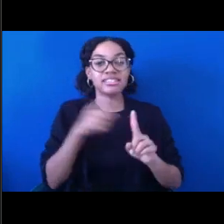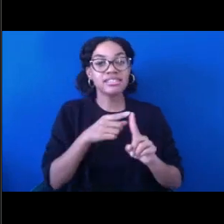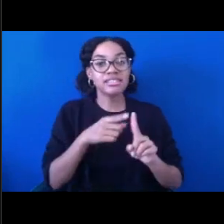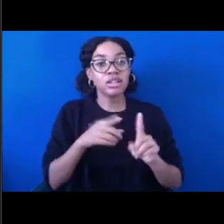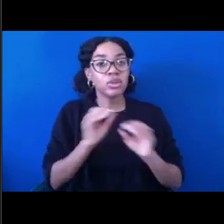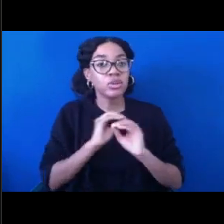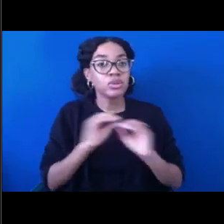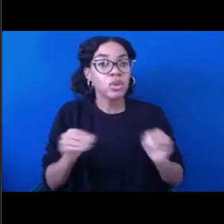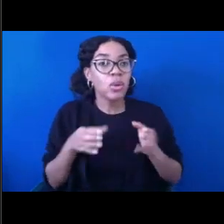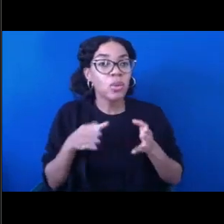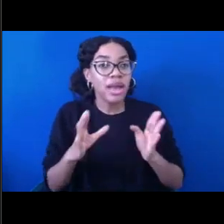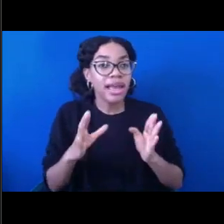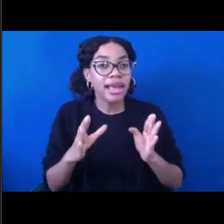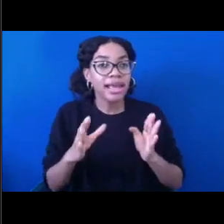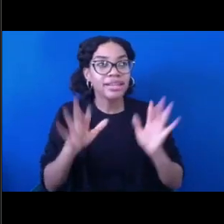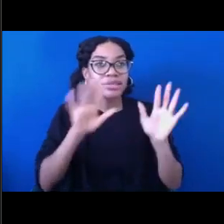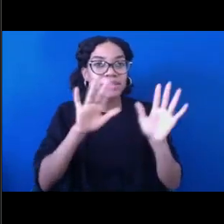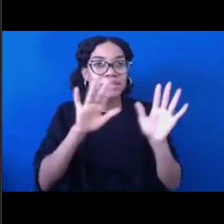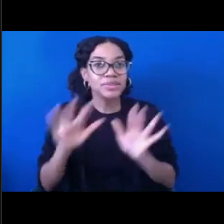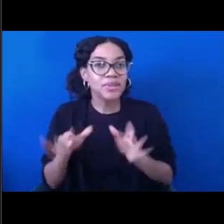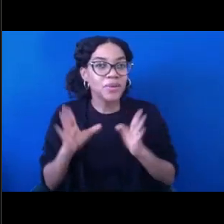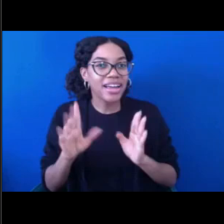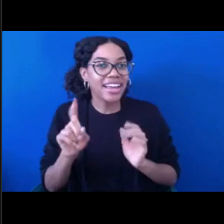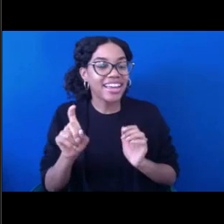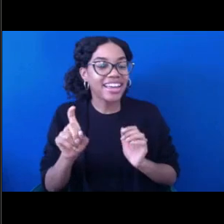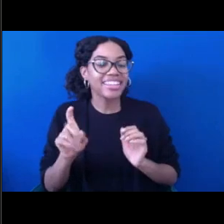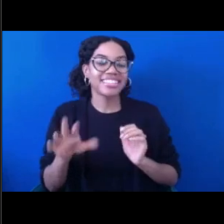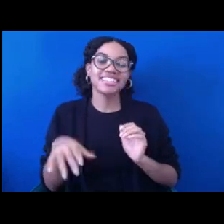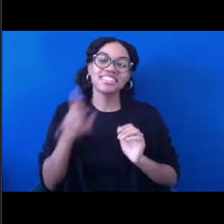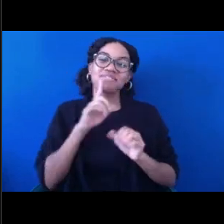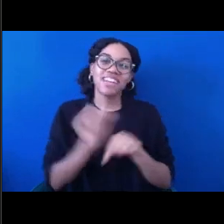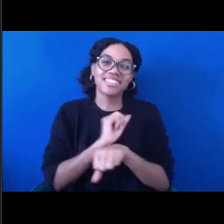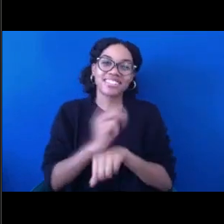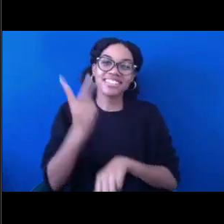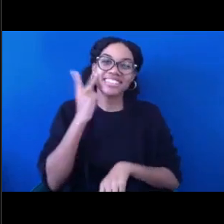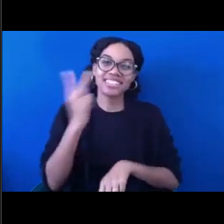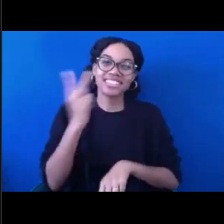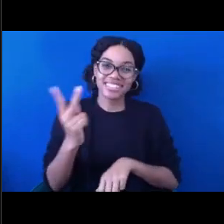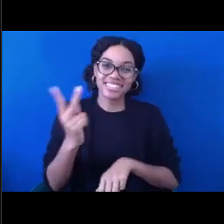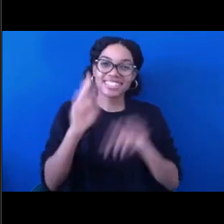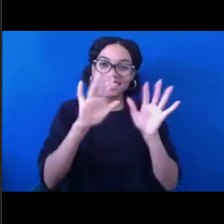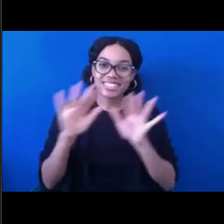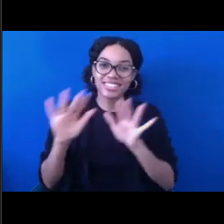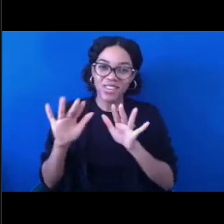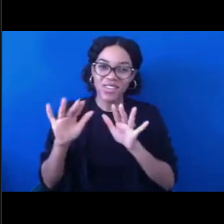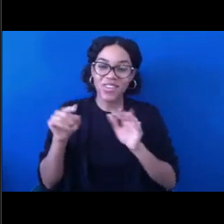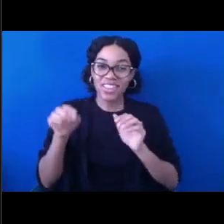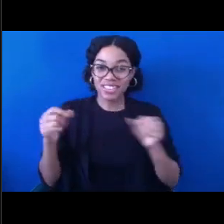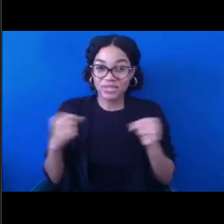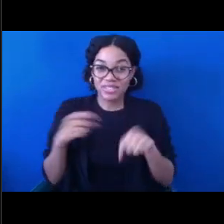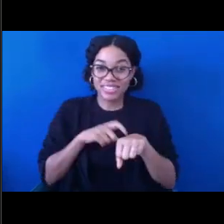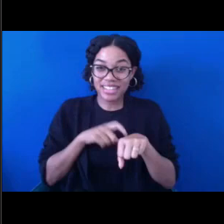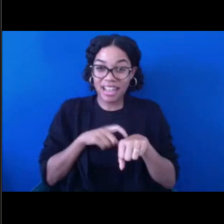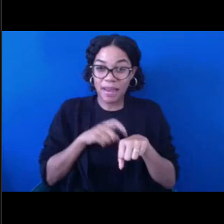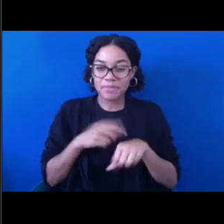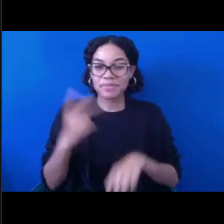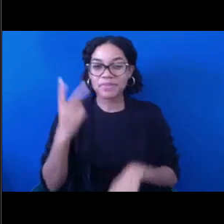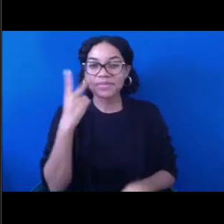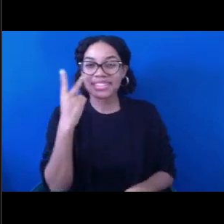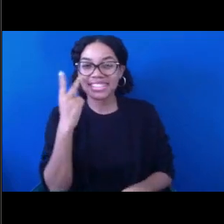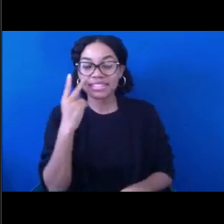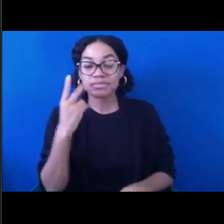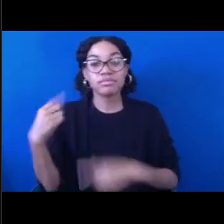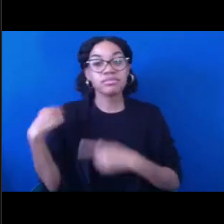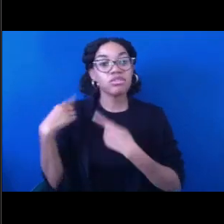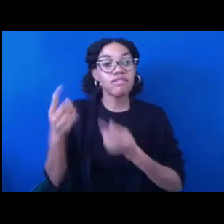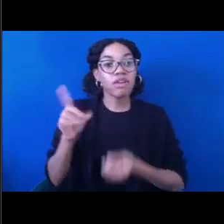way we can get there. Will we see it this winter? I don't know, we'll see. Hasn't looked good so far as we went through the month of December